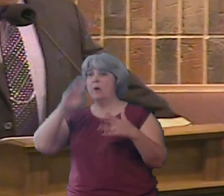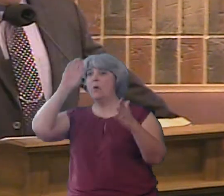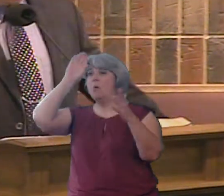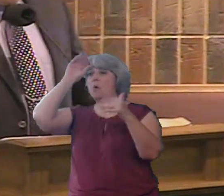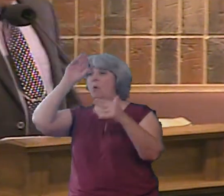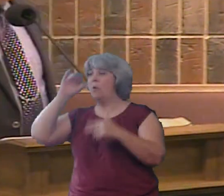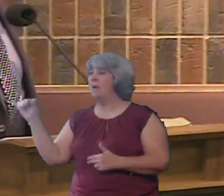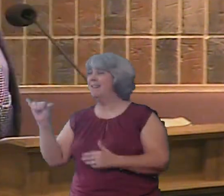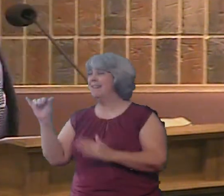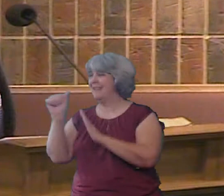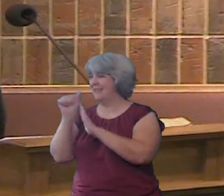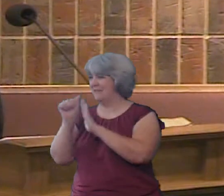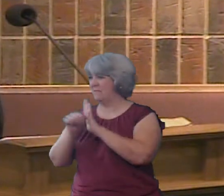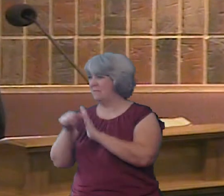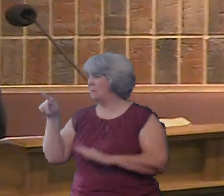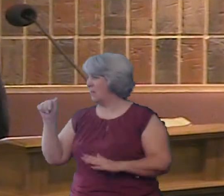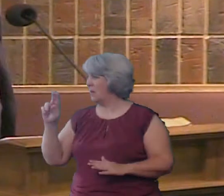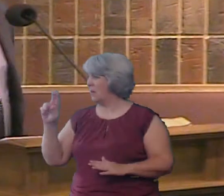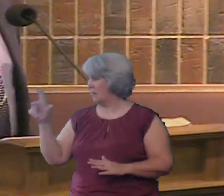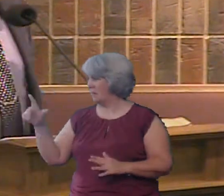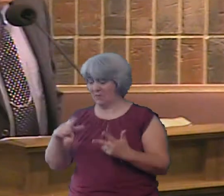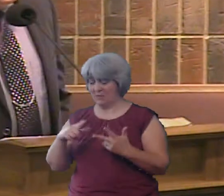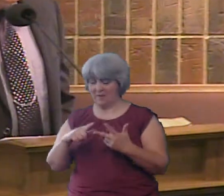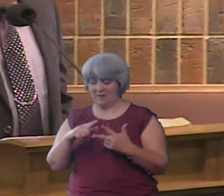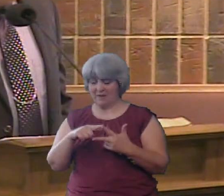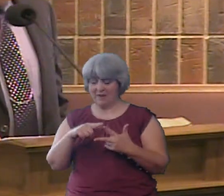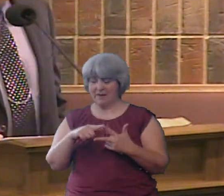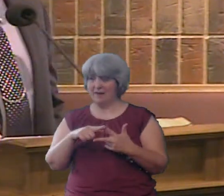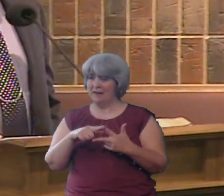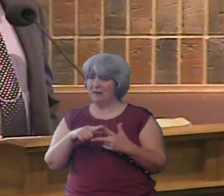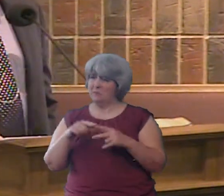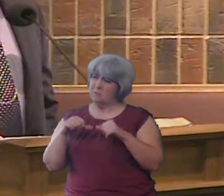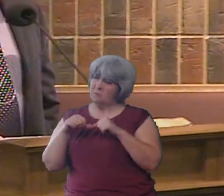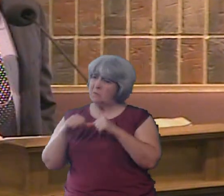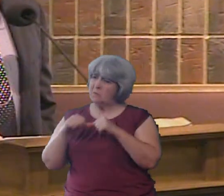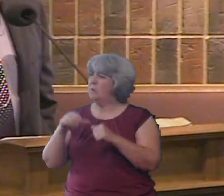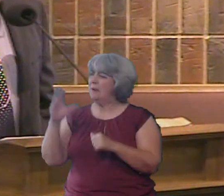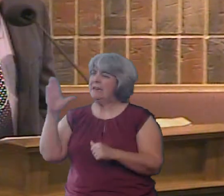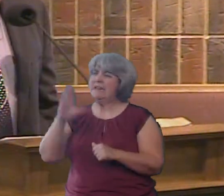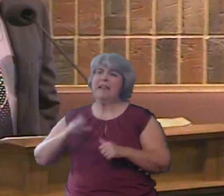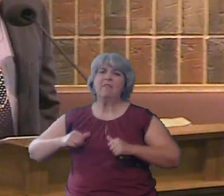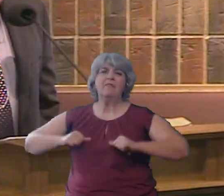of the Apostle Paul, an unquenchable hope.